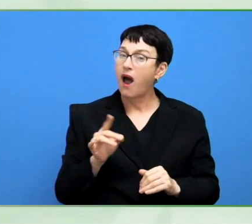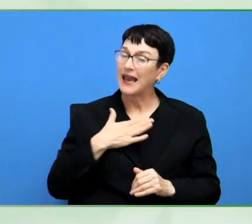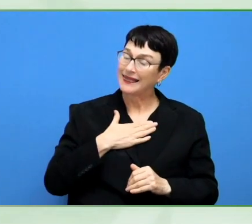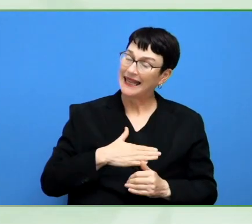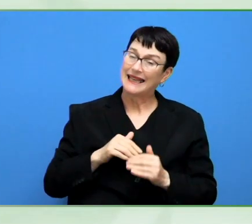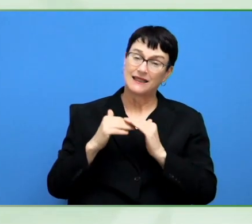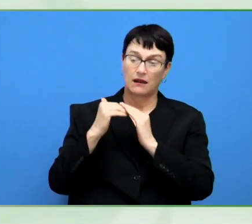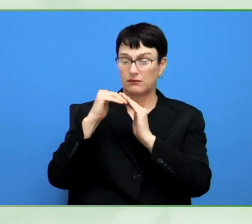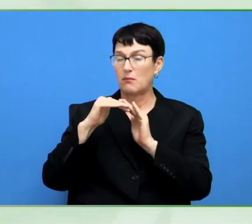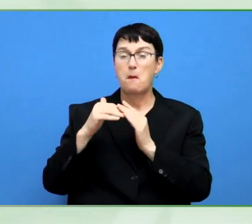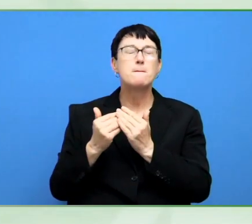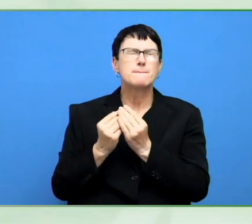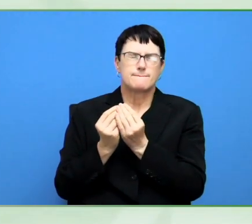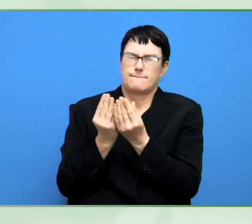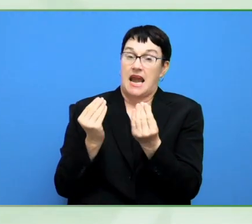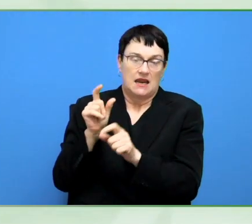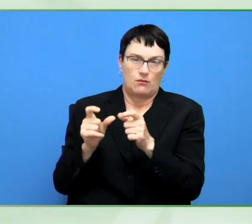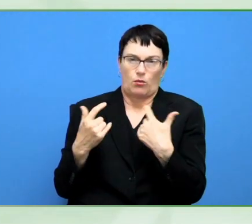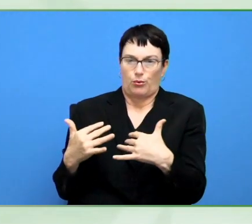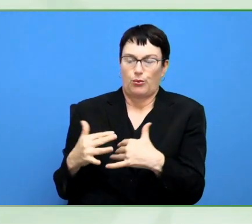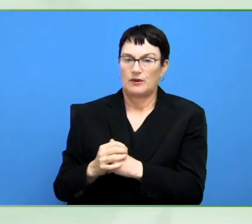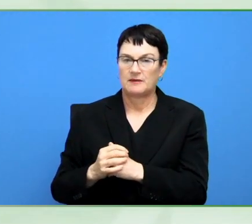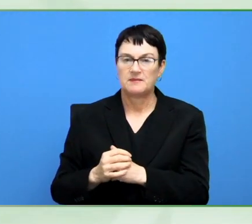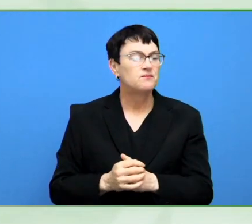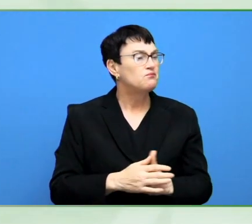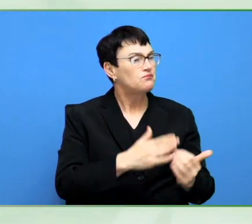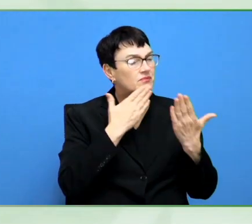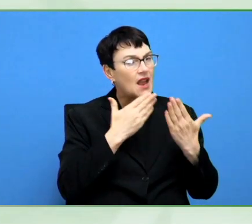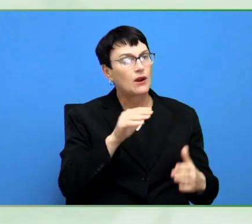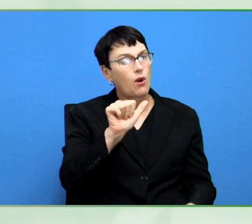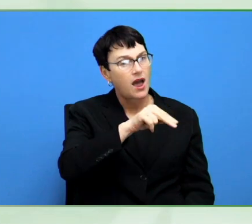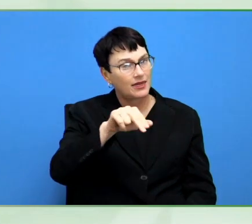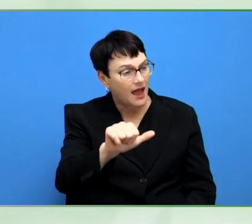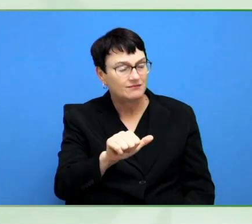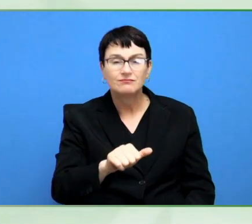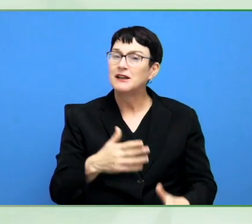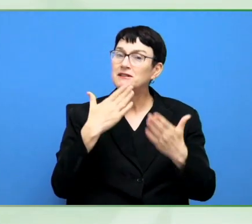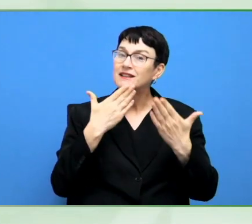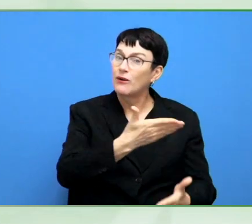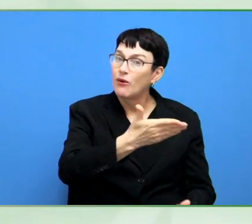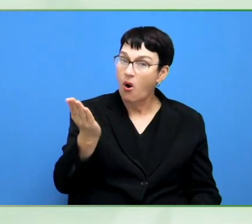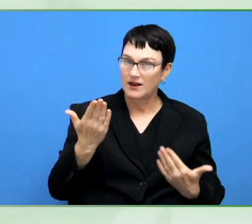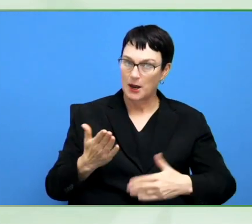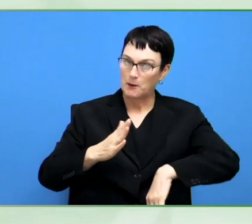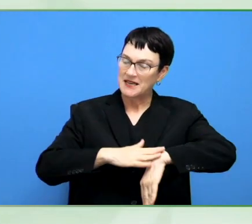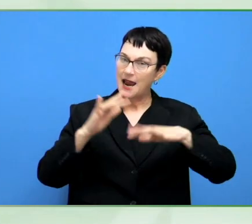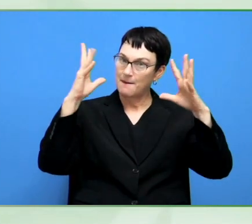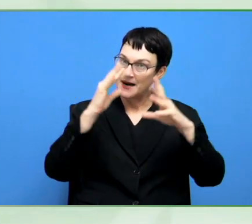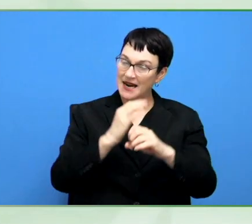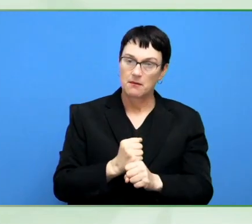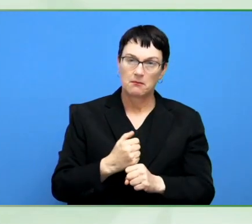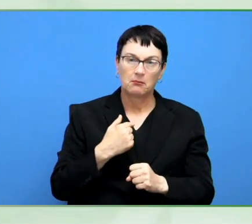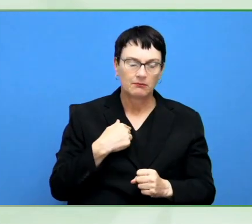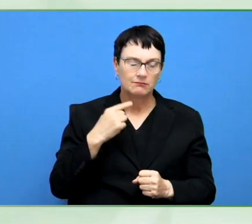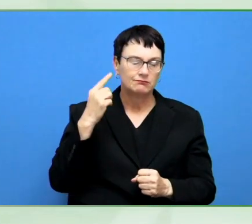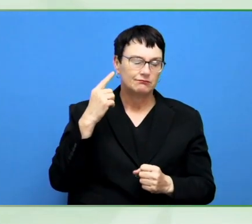we're coming to the end of the session. I would like to thank our speakers. I think we've listened to 3 examples of